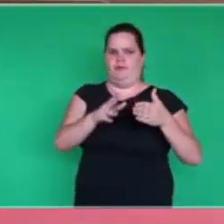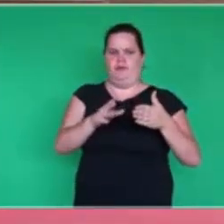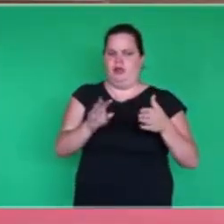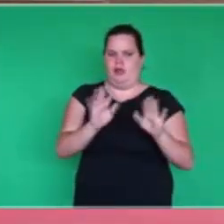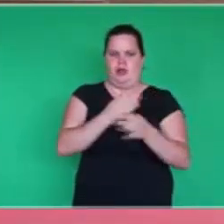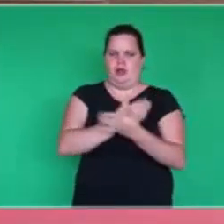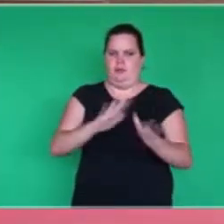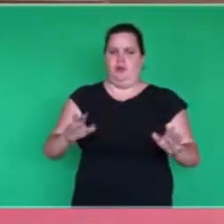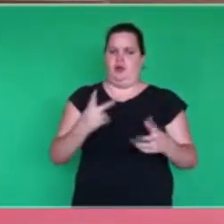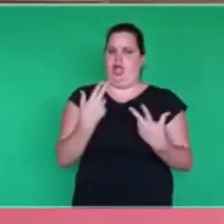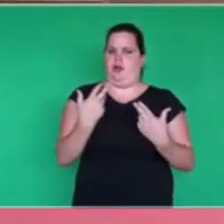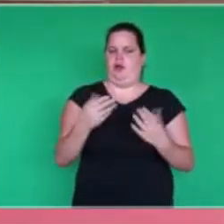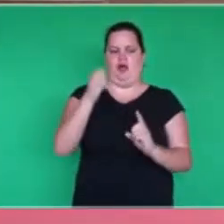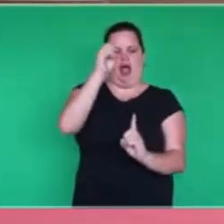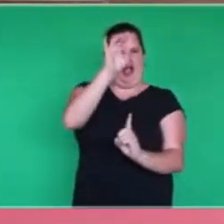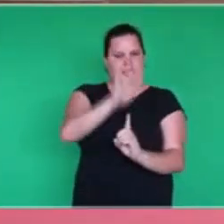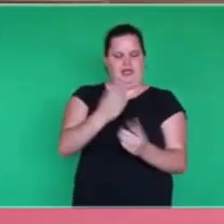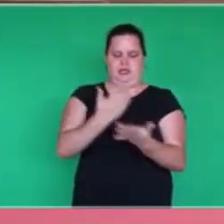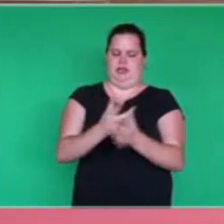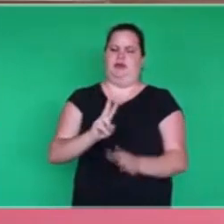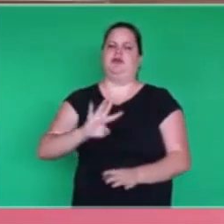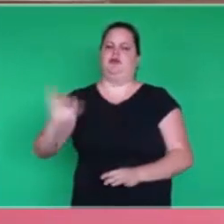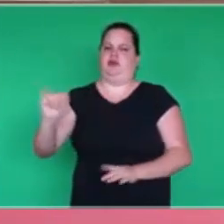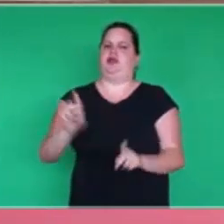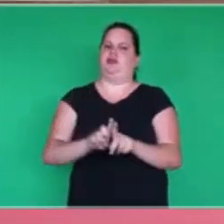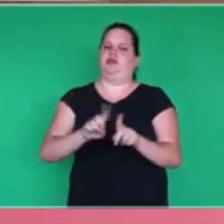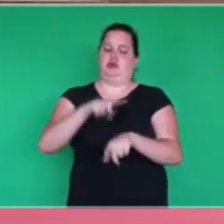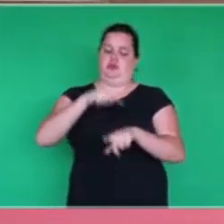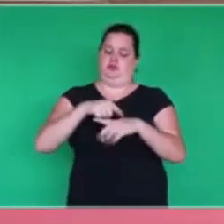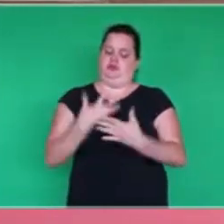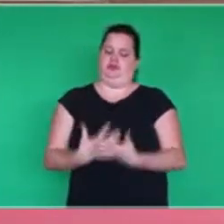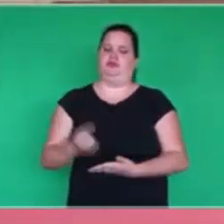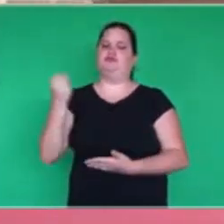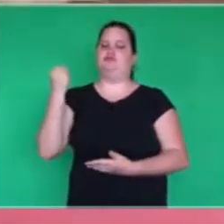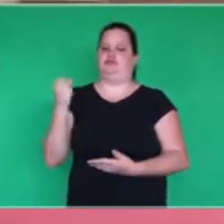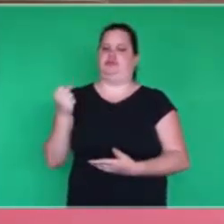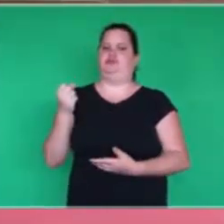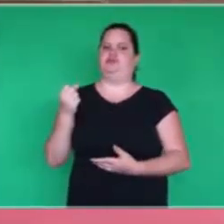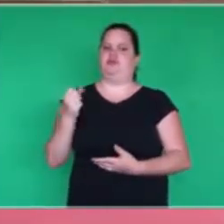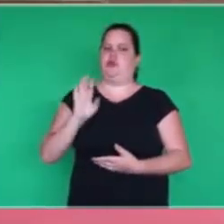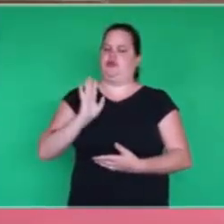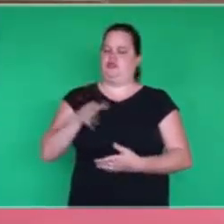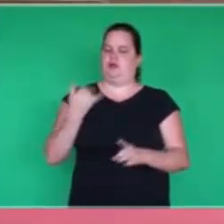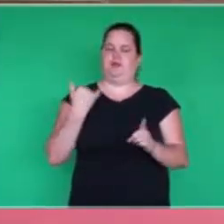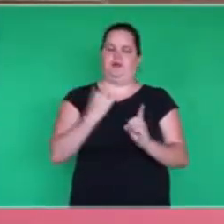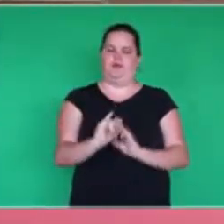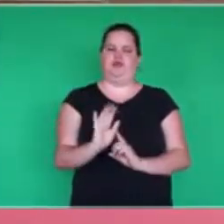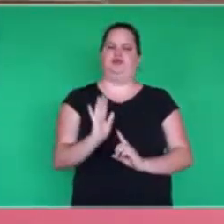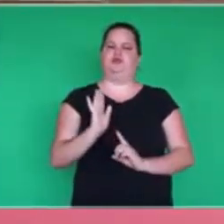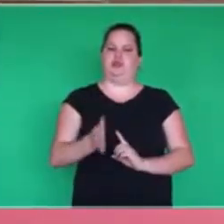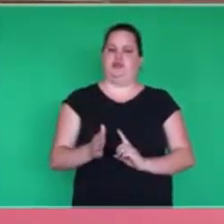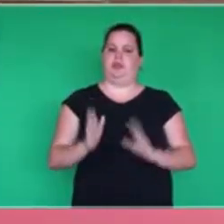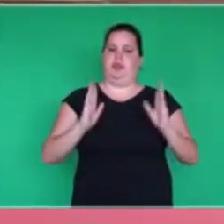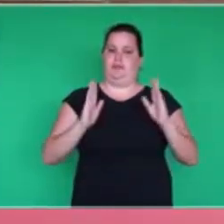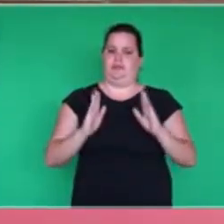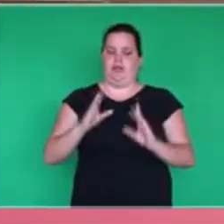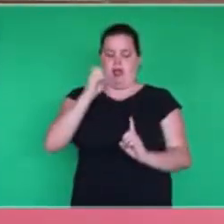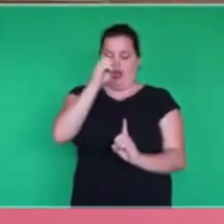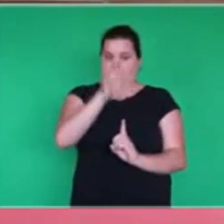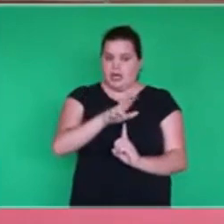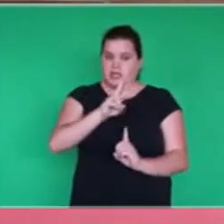only Noah's family survived. God was the one who closed the door of the Ark of